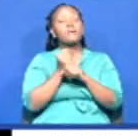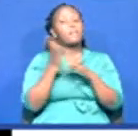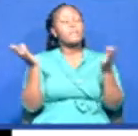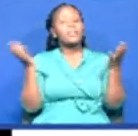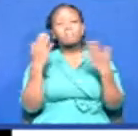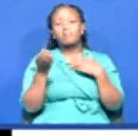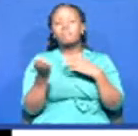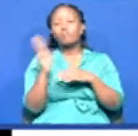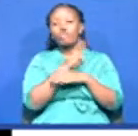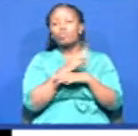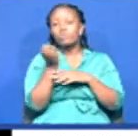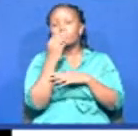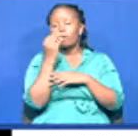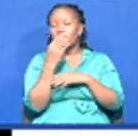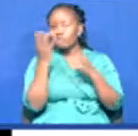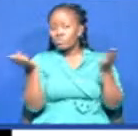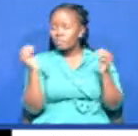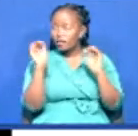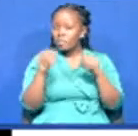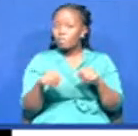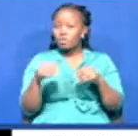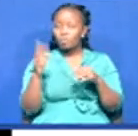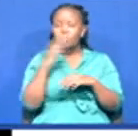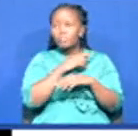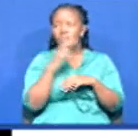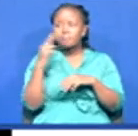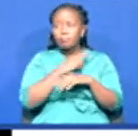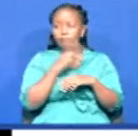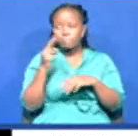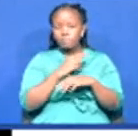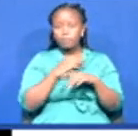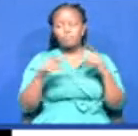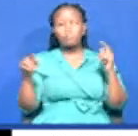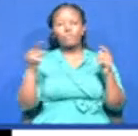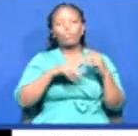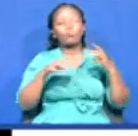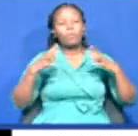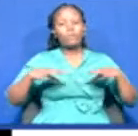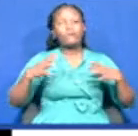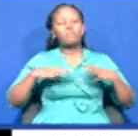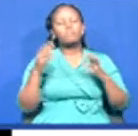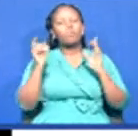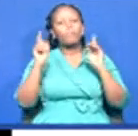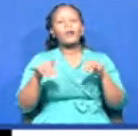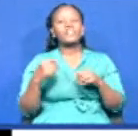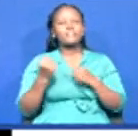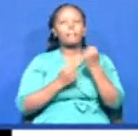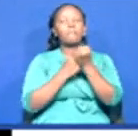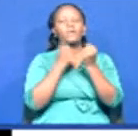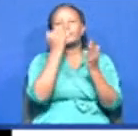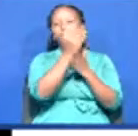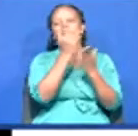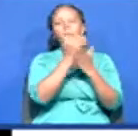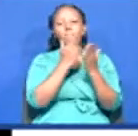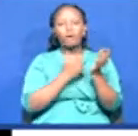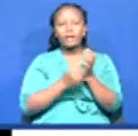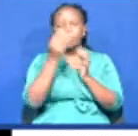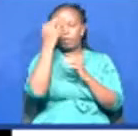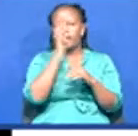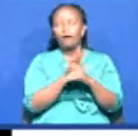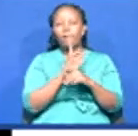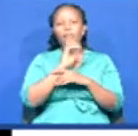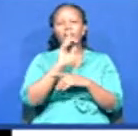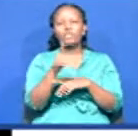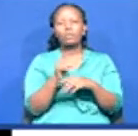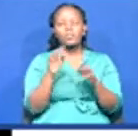so again, as citizens of this country, we should support this initiative so that we make sure that what we are